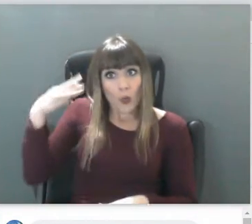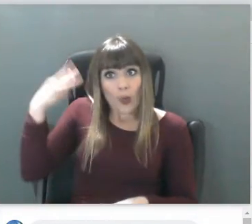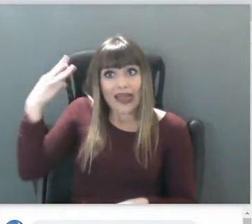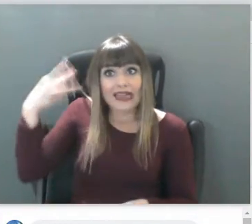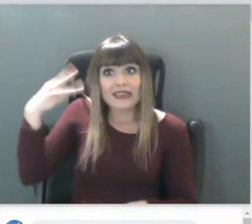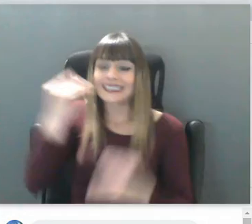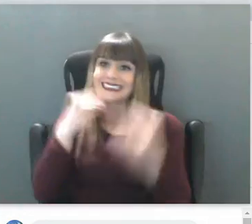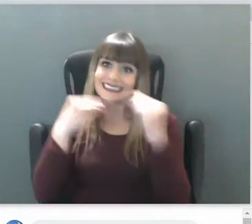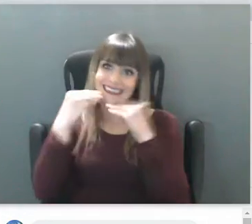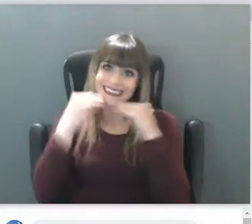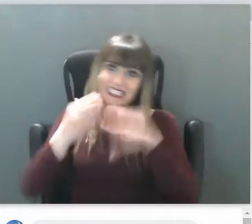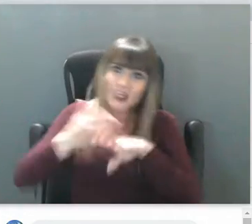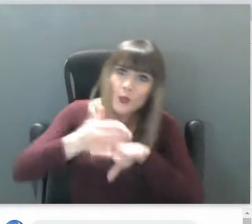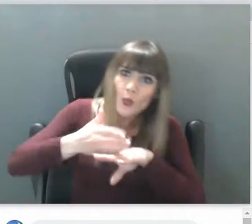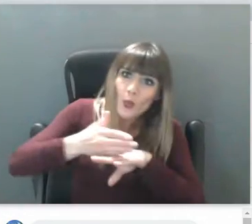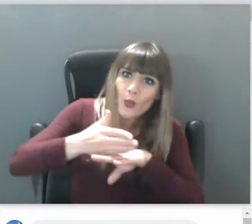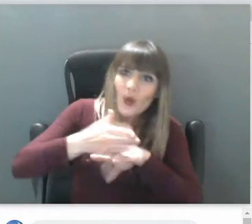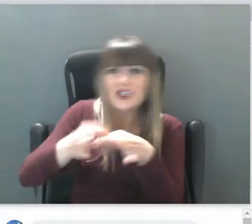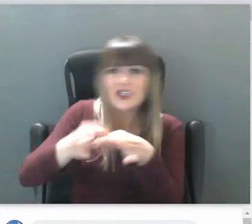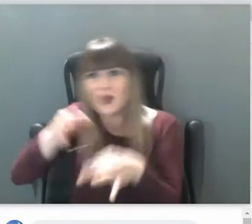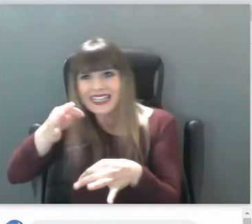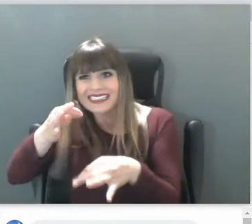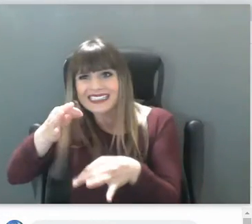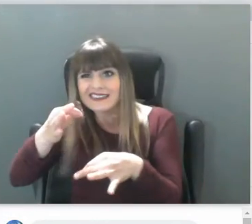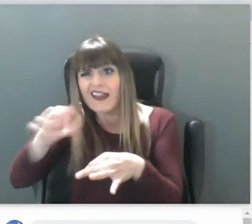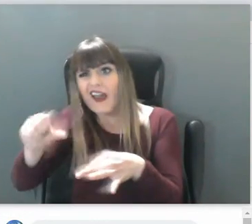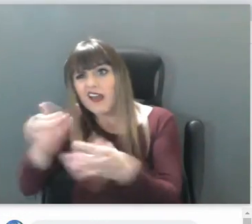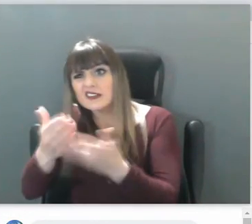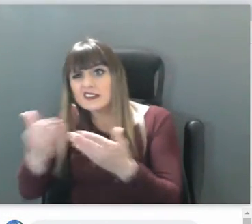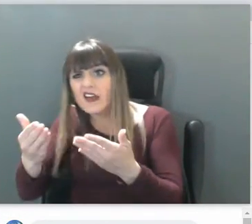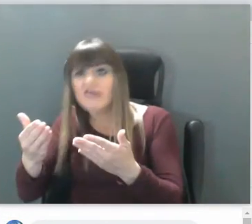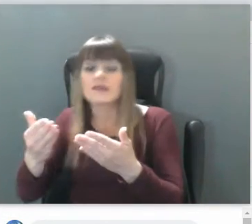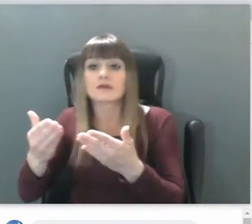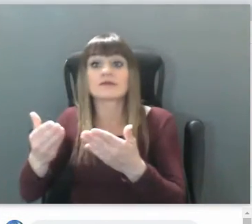other things under the ground. And they've also been known to actually chew on bones,